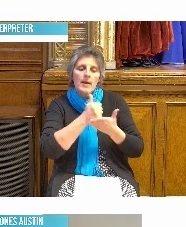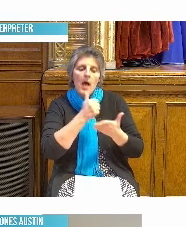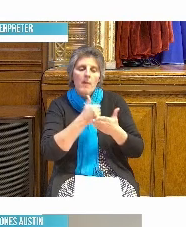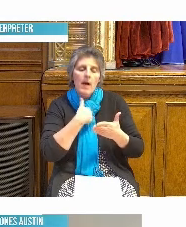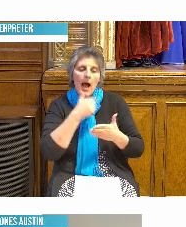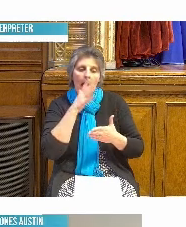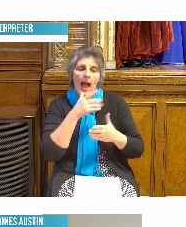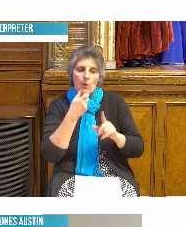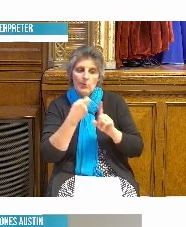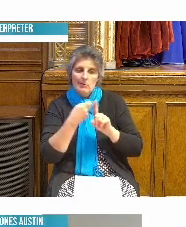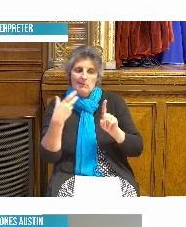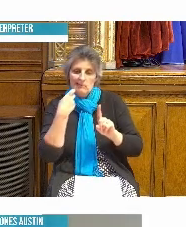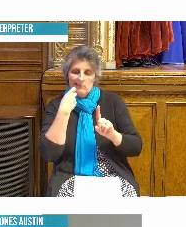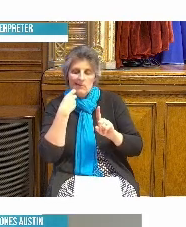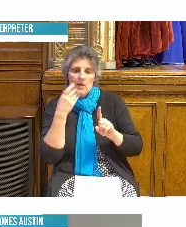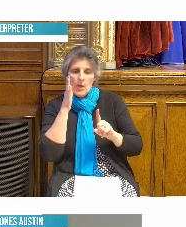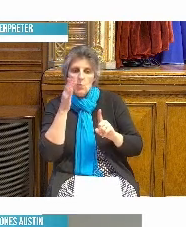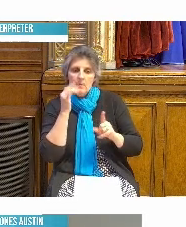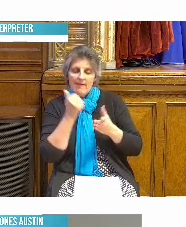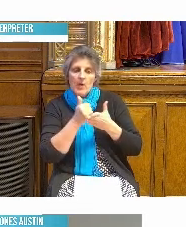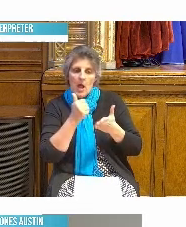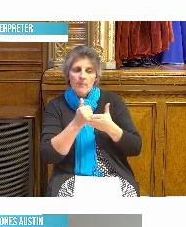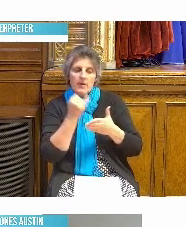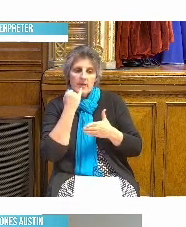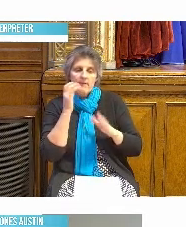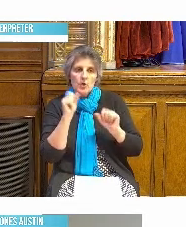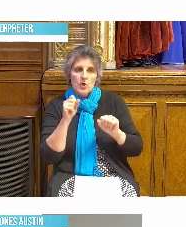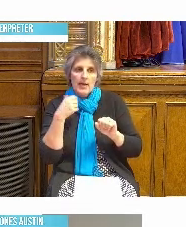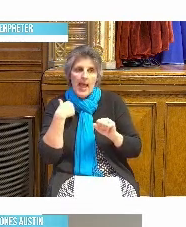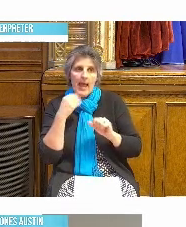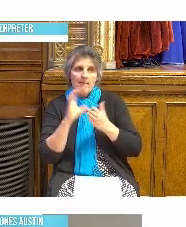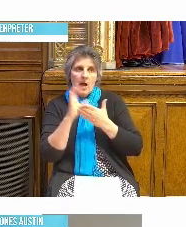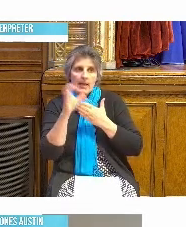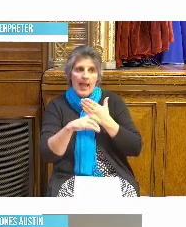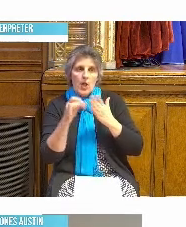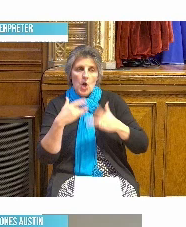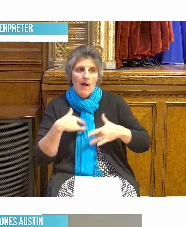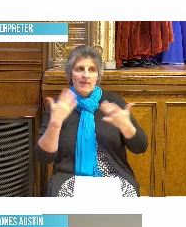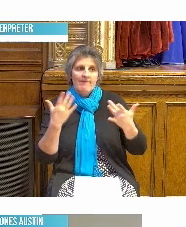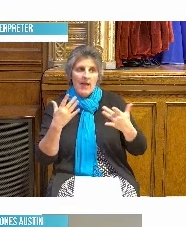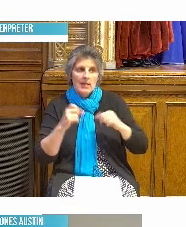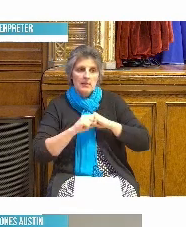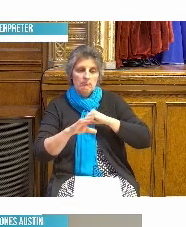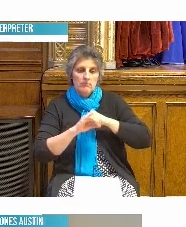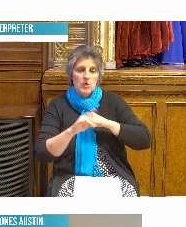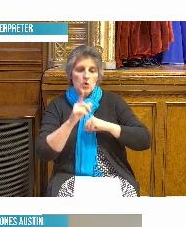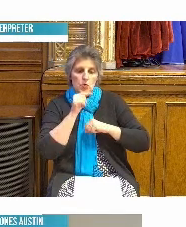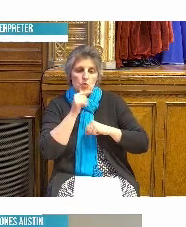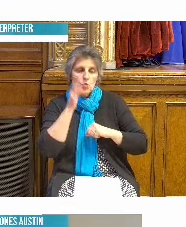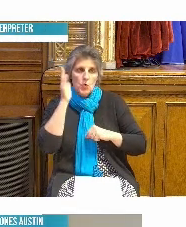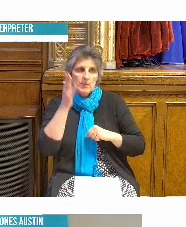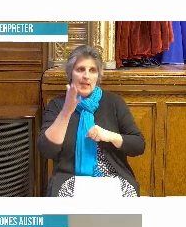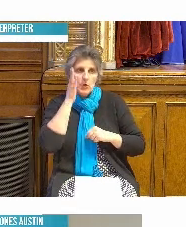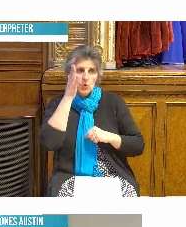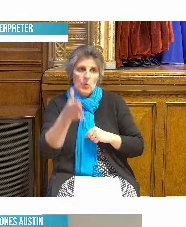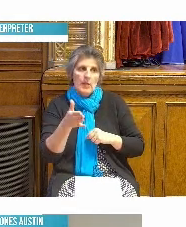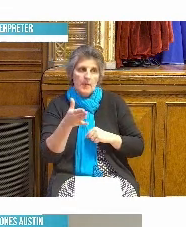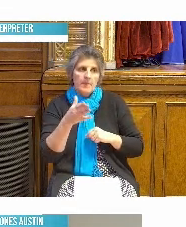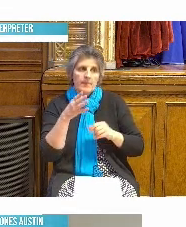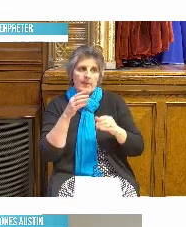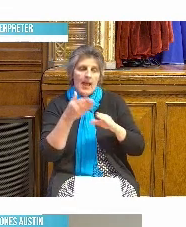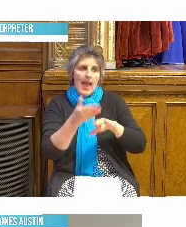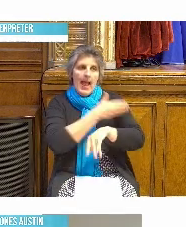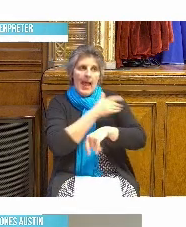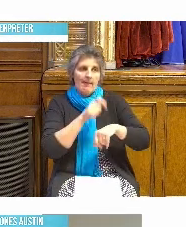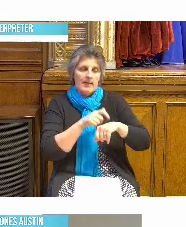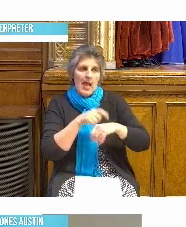going to piggyback again, but it would be very helpful if we could put a calendar of events out as to who our presenters are in